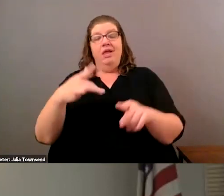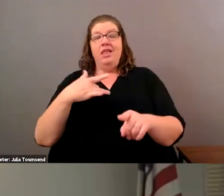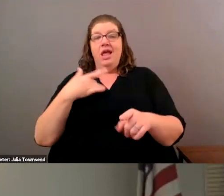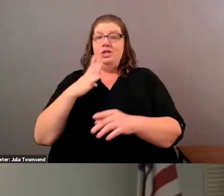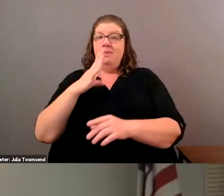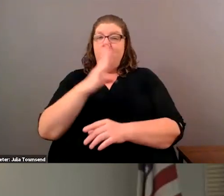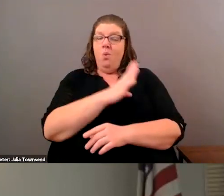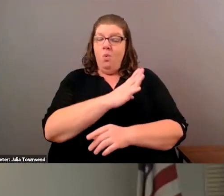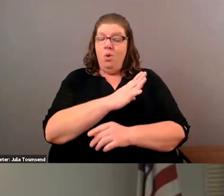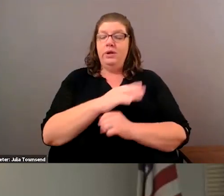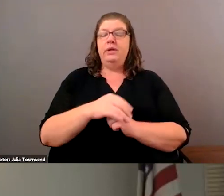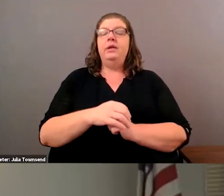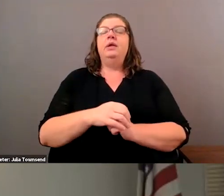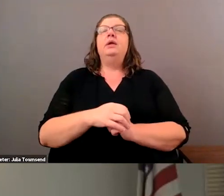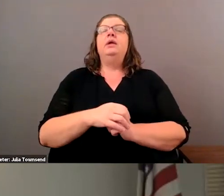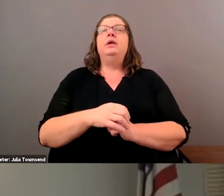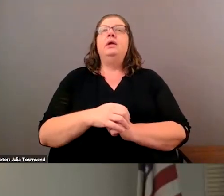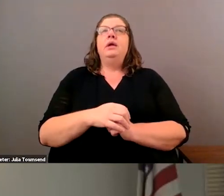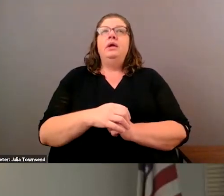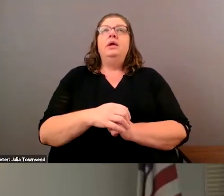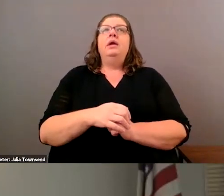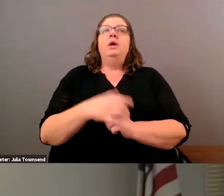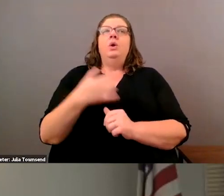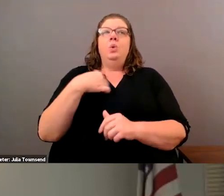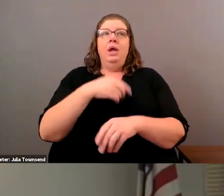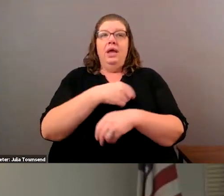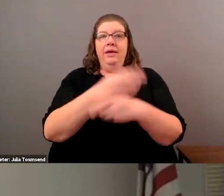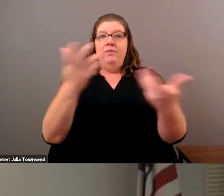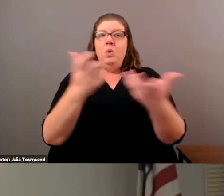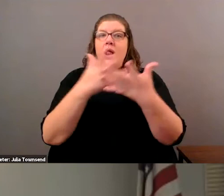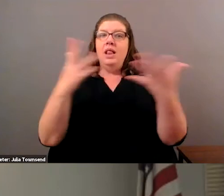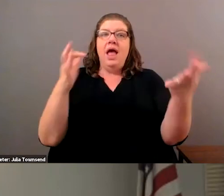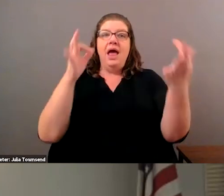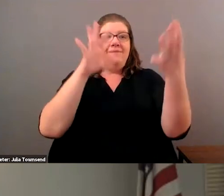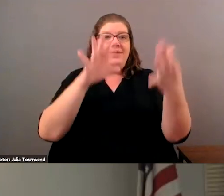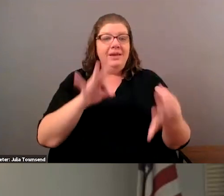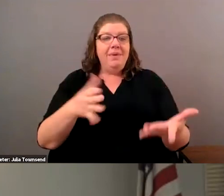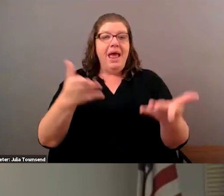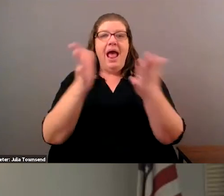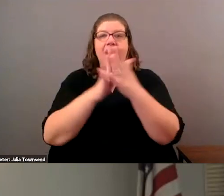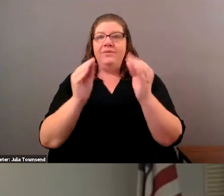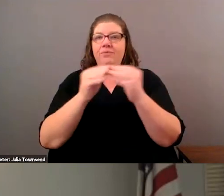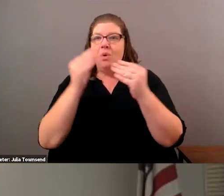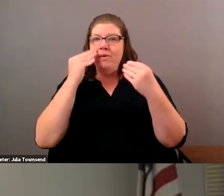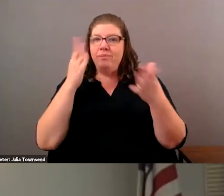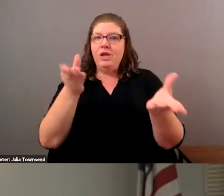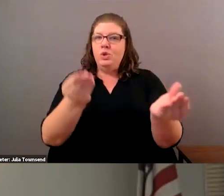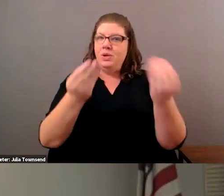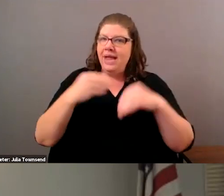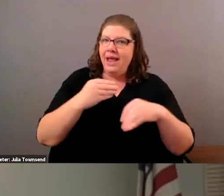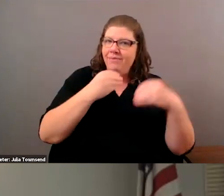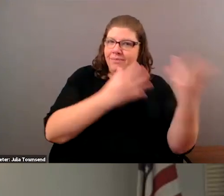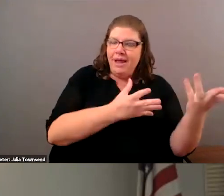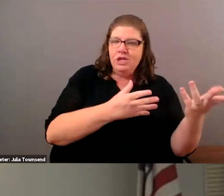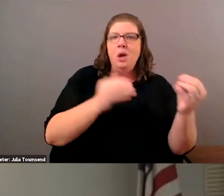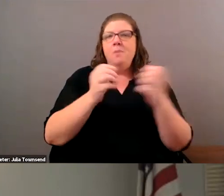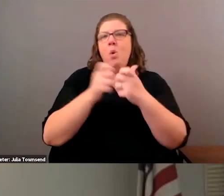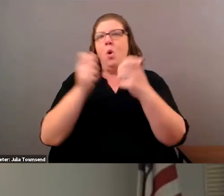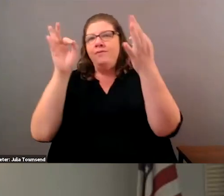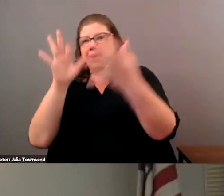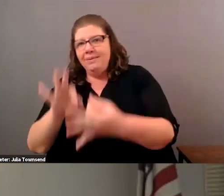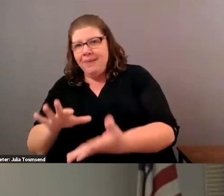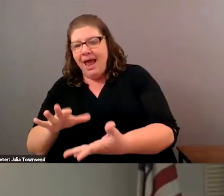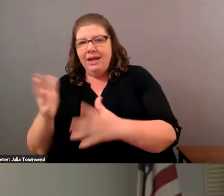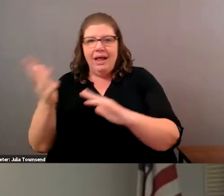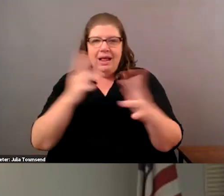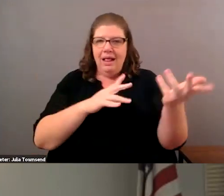in that we have given you lots of feedback and asked for more information. You gave us the information, gave you more feedback, and went back